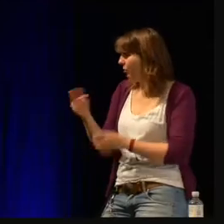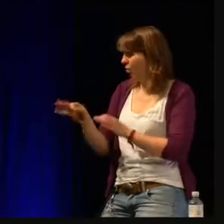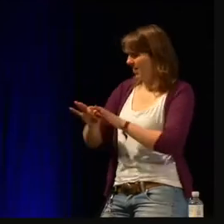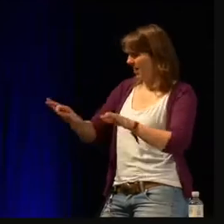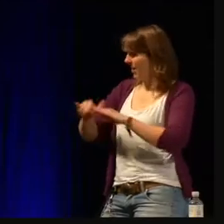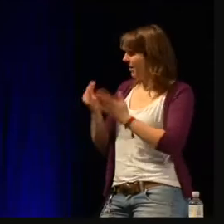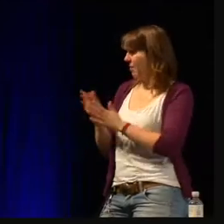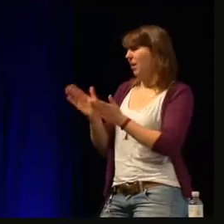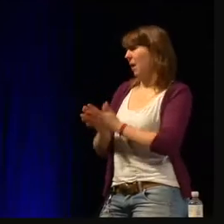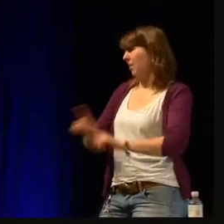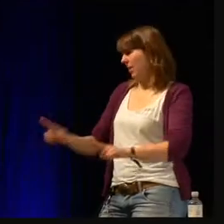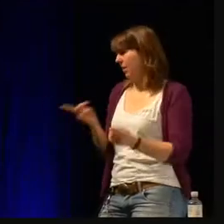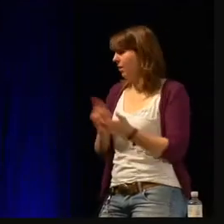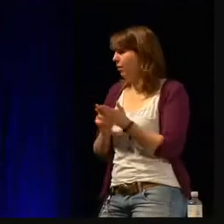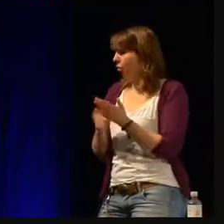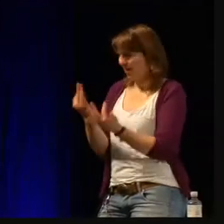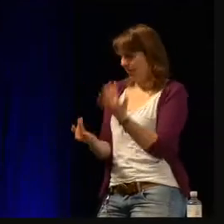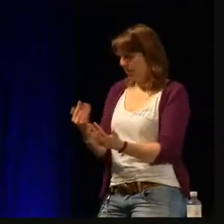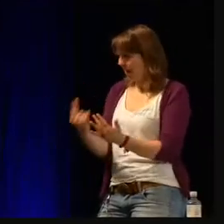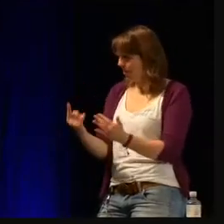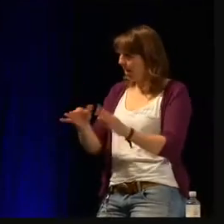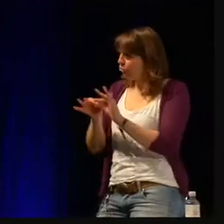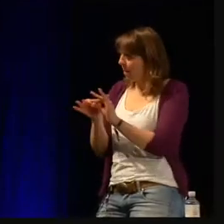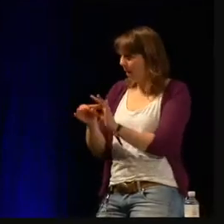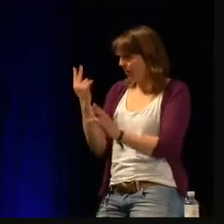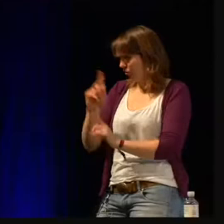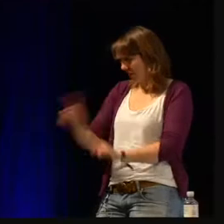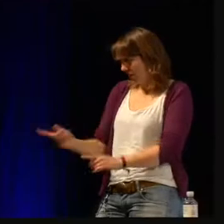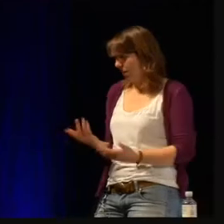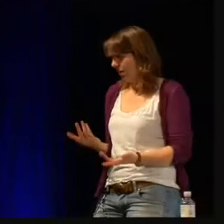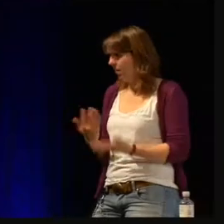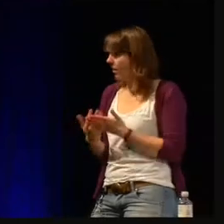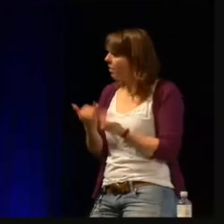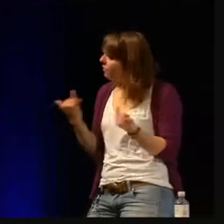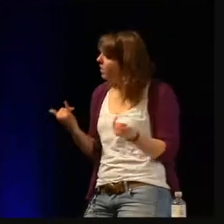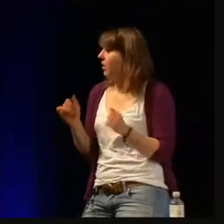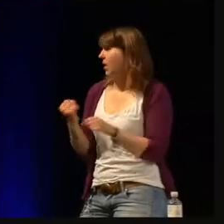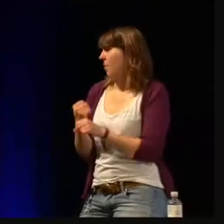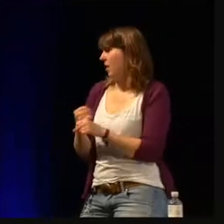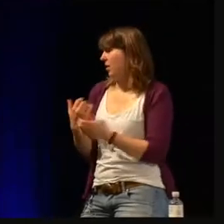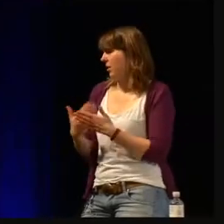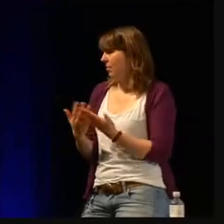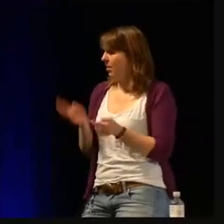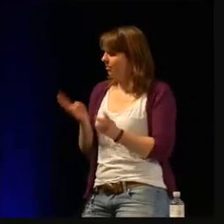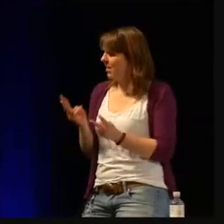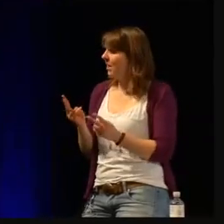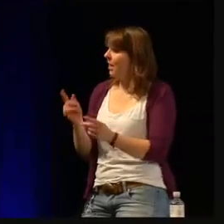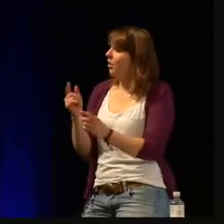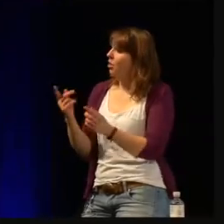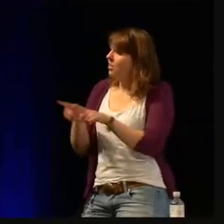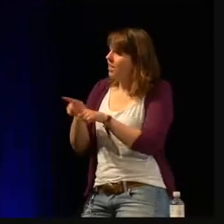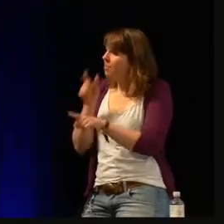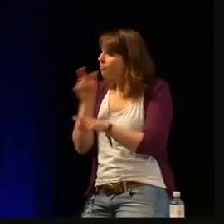languages. Then paragraph by paragraph, you know, that might not work as well because maybe the algorithm doesn't have the right